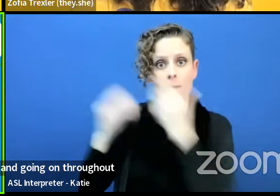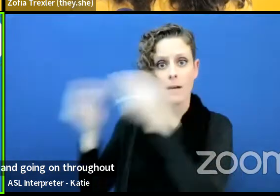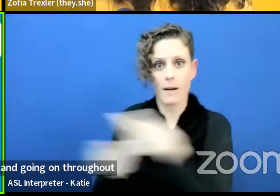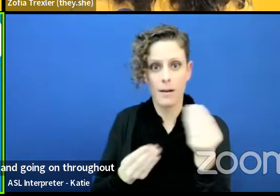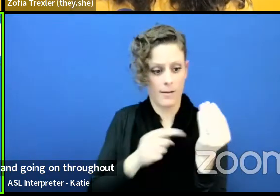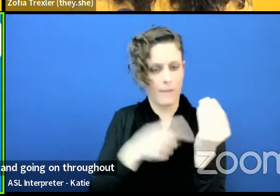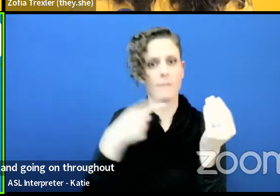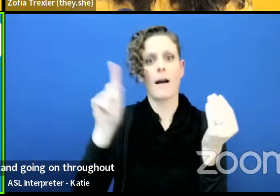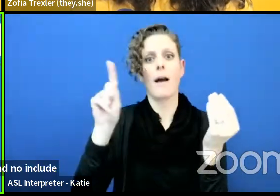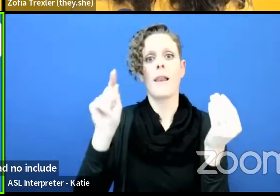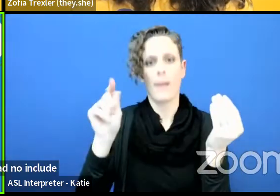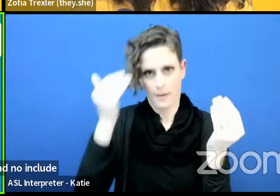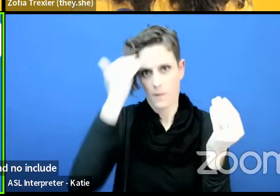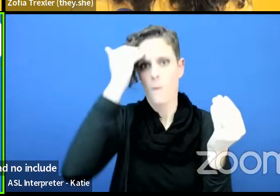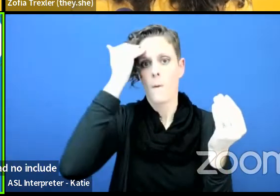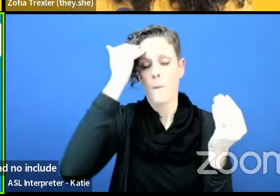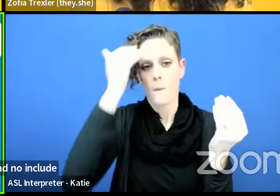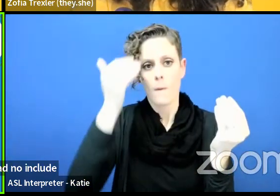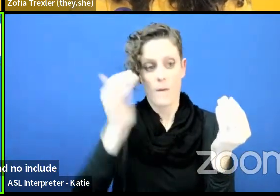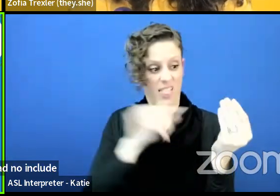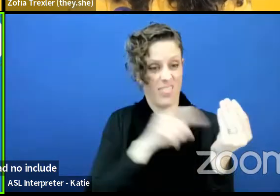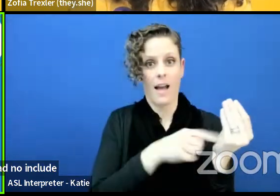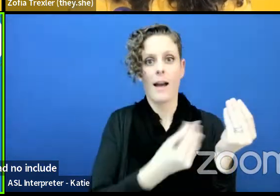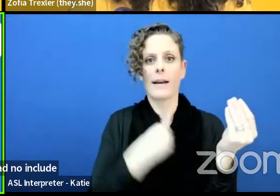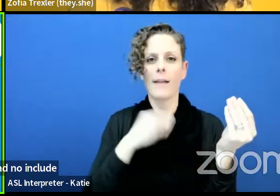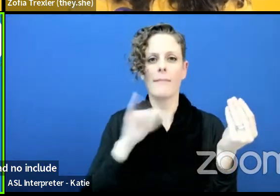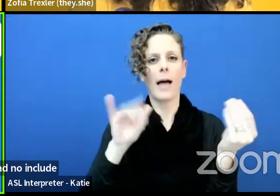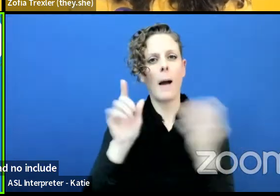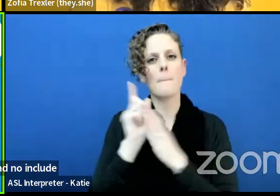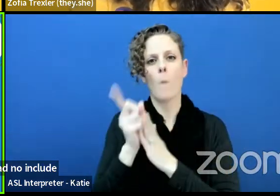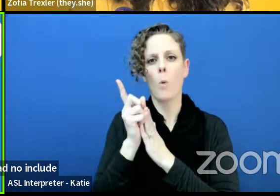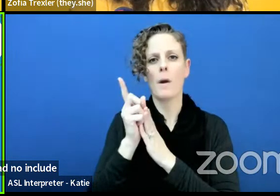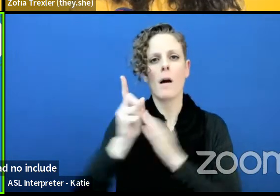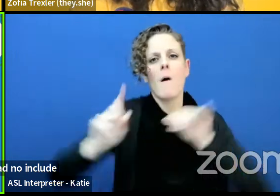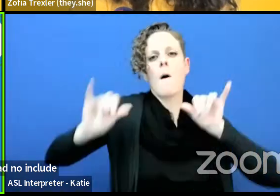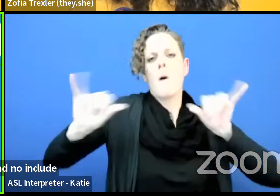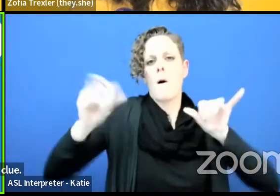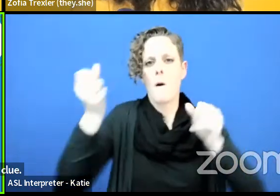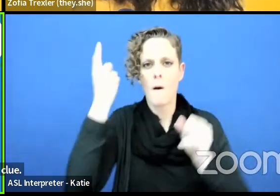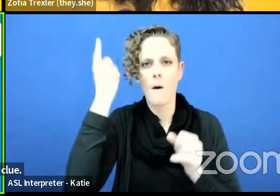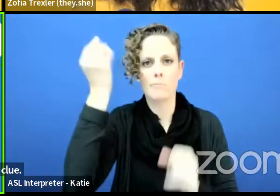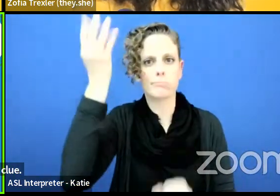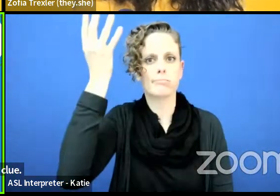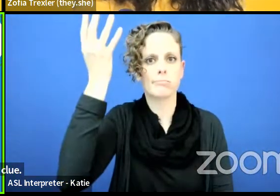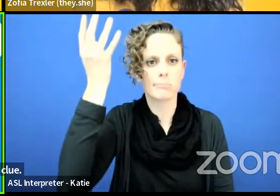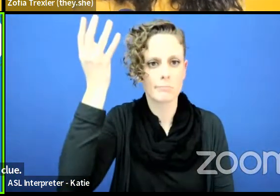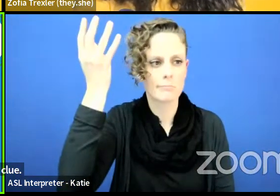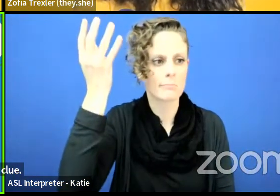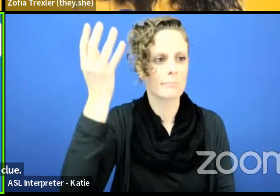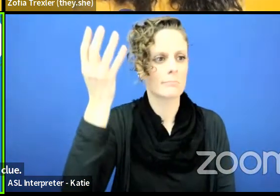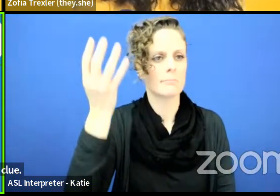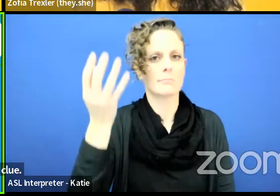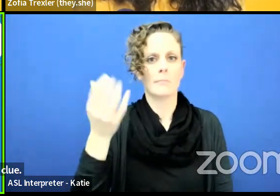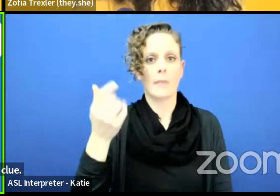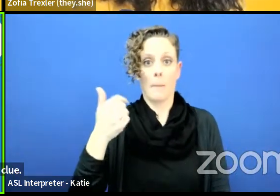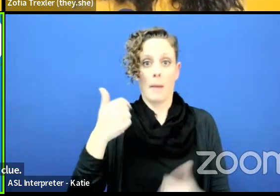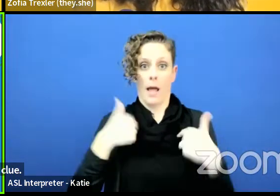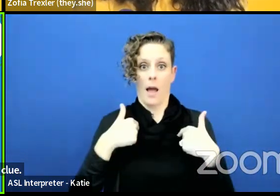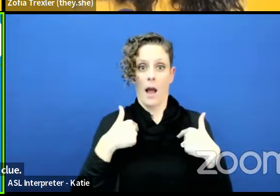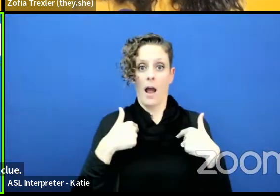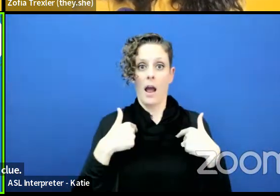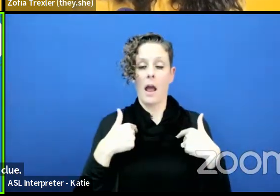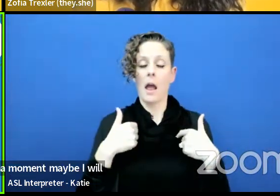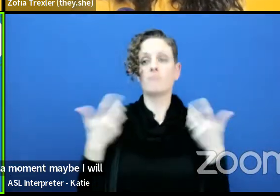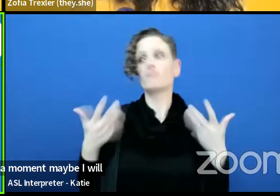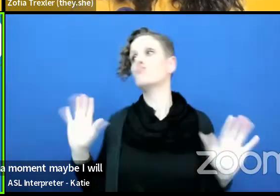So this gave me that aha moment that maybe I can show other people how to do this. Maybe I can